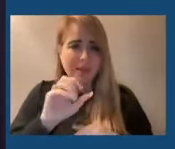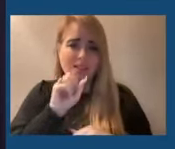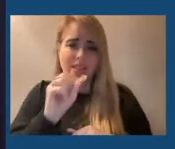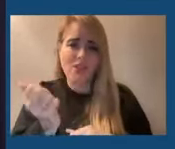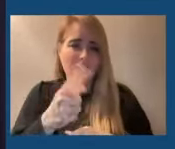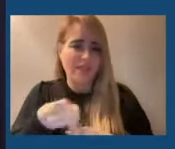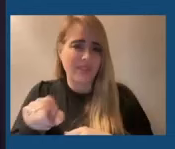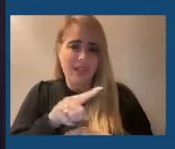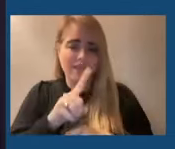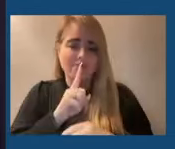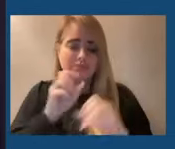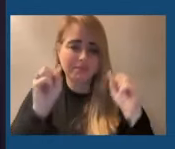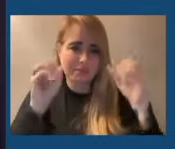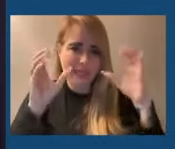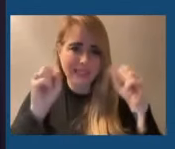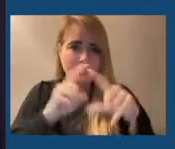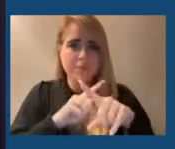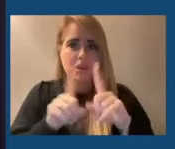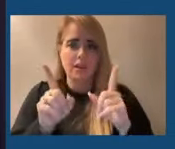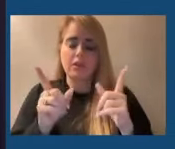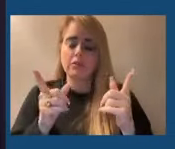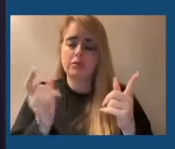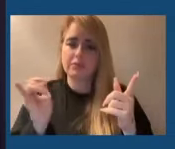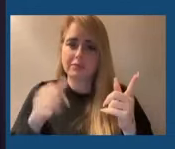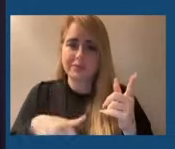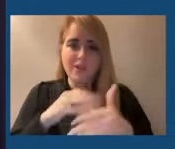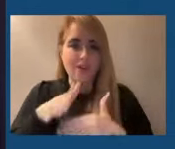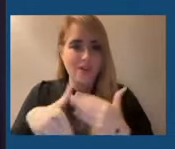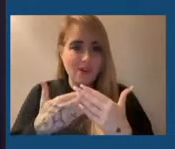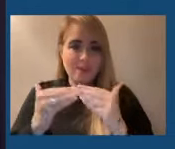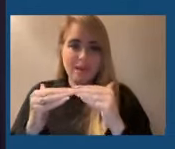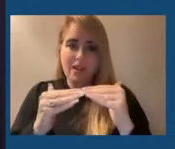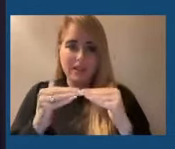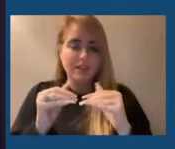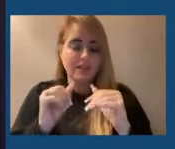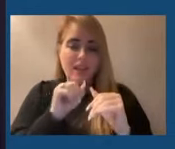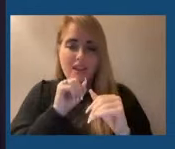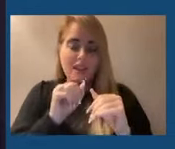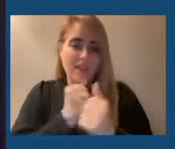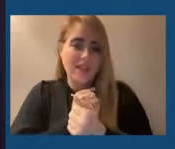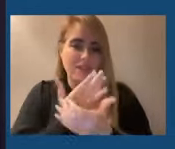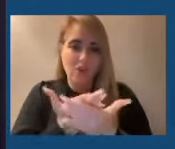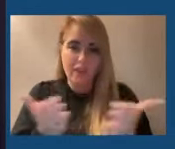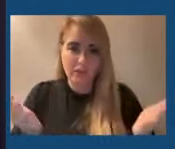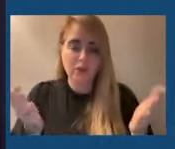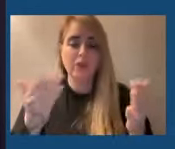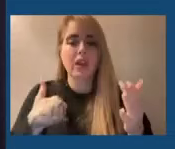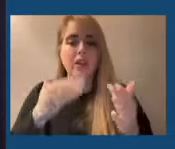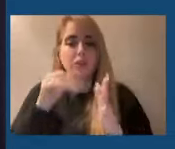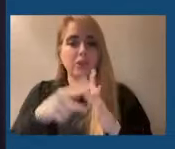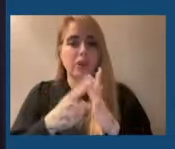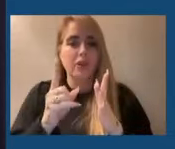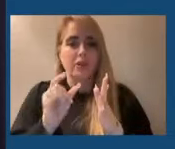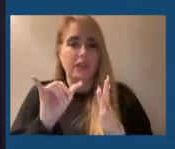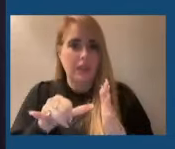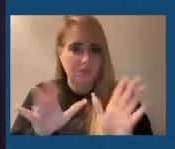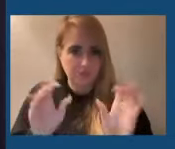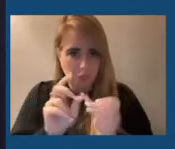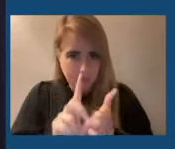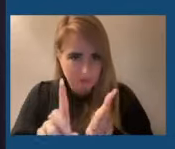amazing. No, not all, but all the colleagues. I love you all. I'm going to start this way. No discrimination, so don't